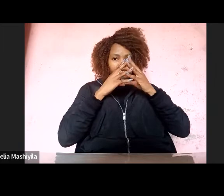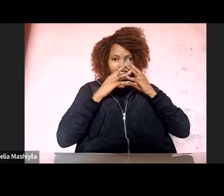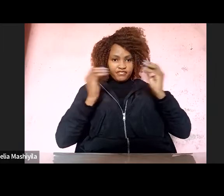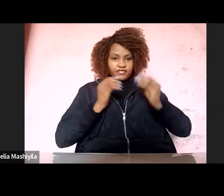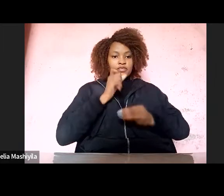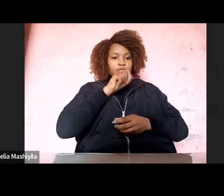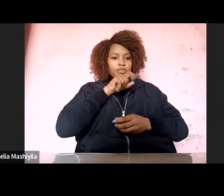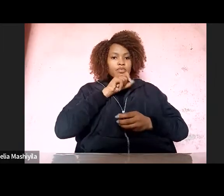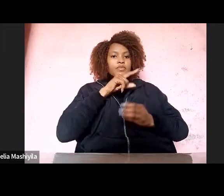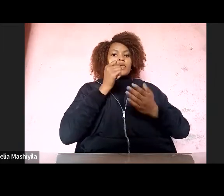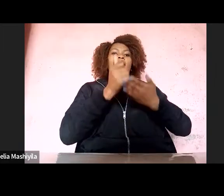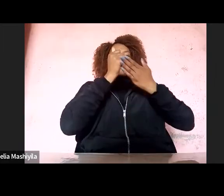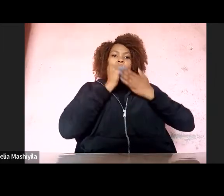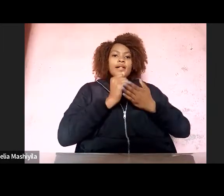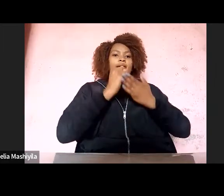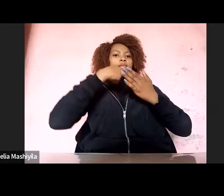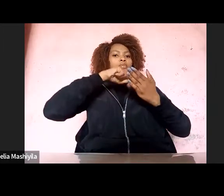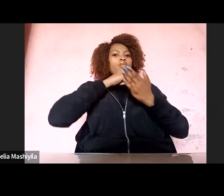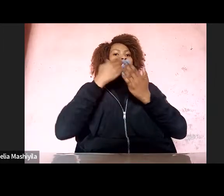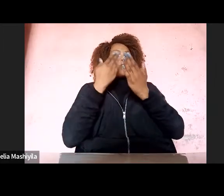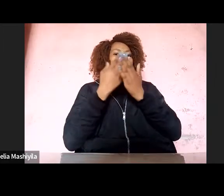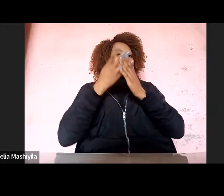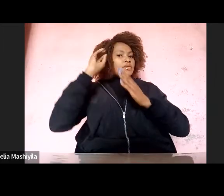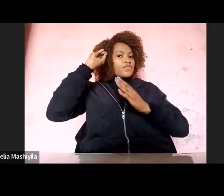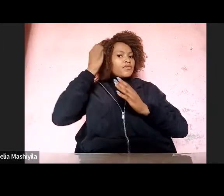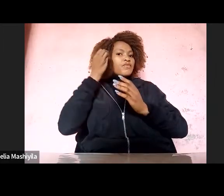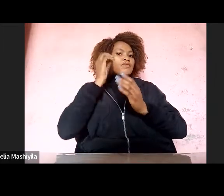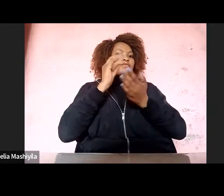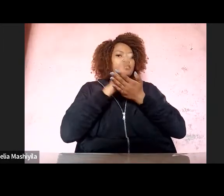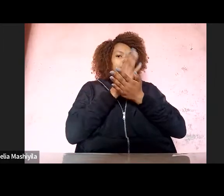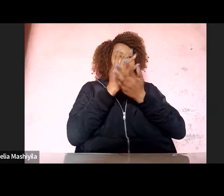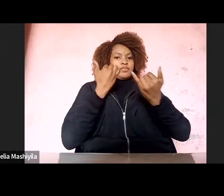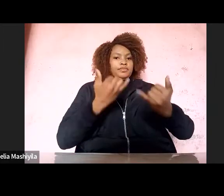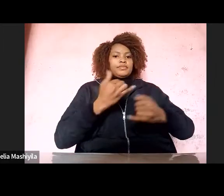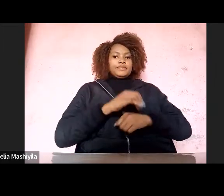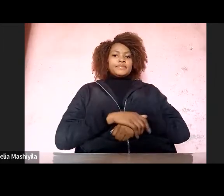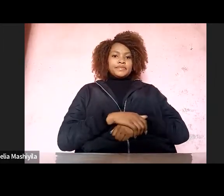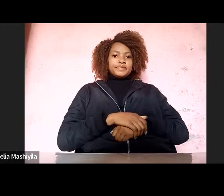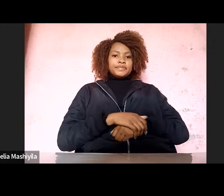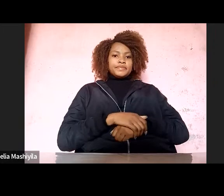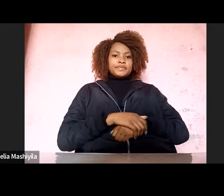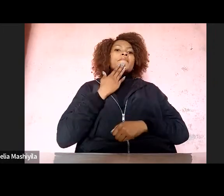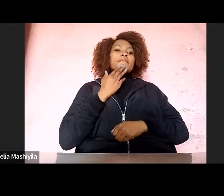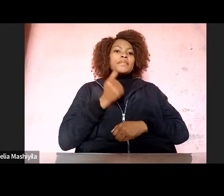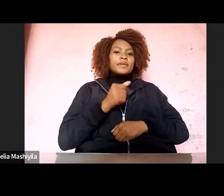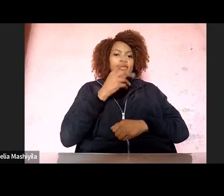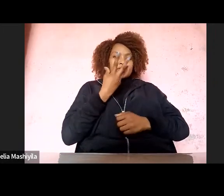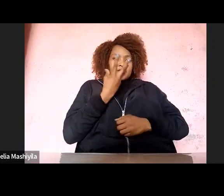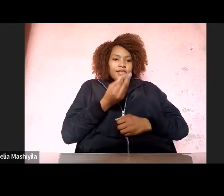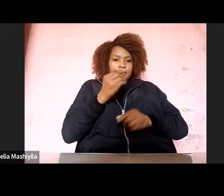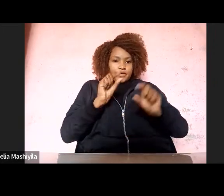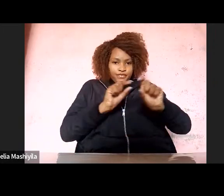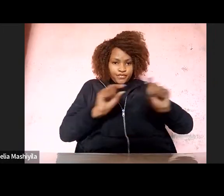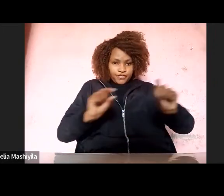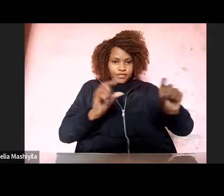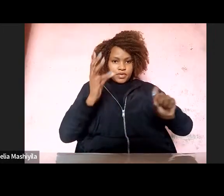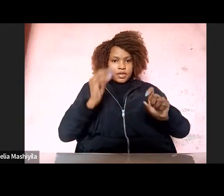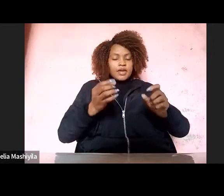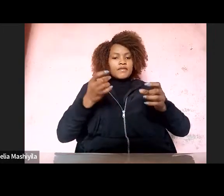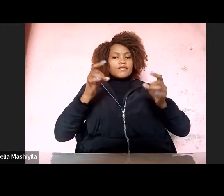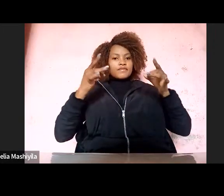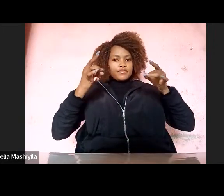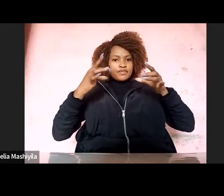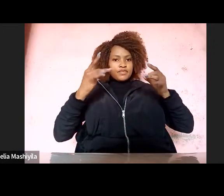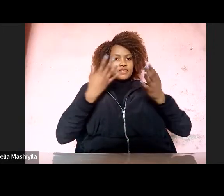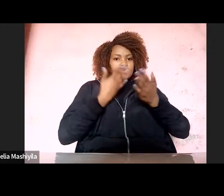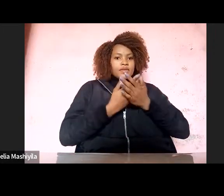with feedback on information shared today. Please make use of the chat box at the bottom of the screen to post some of your